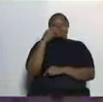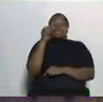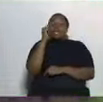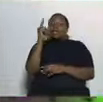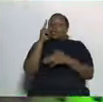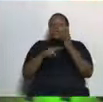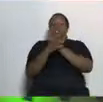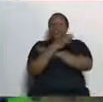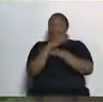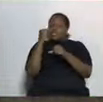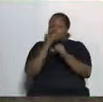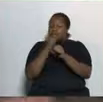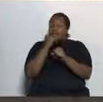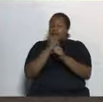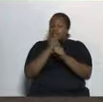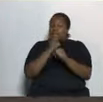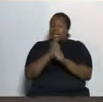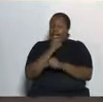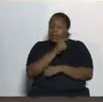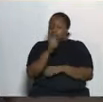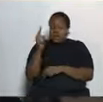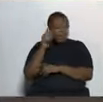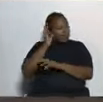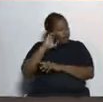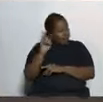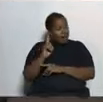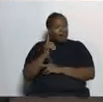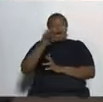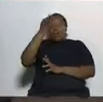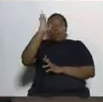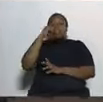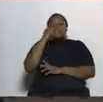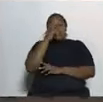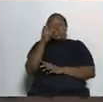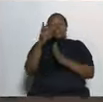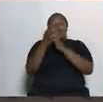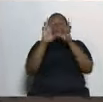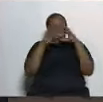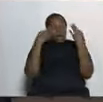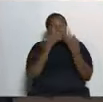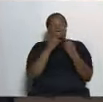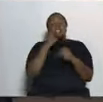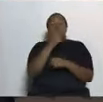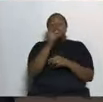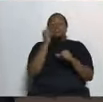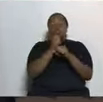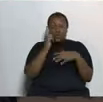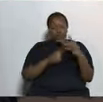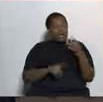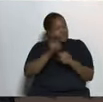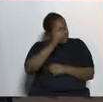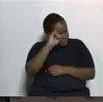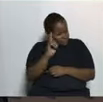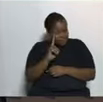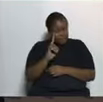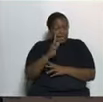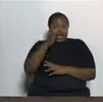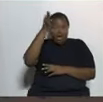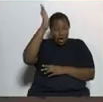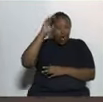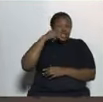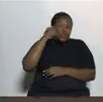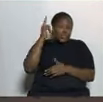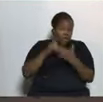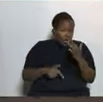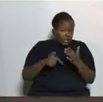do? He's not going to say to you, what did your family tell you to do? What Jesus is going to say is, I gave you the power